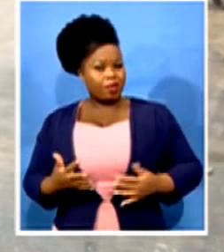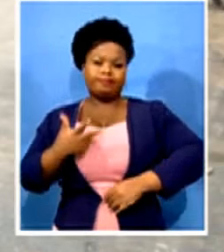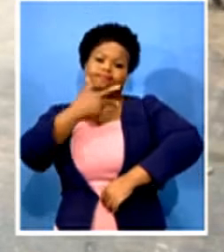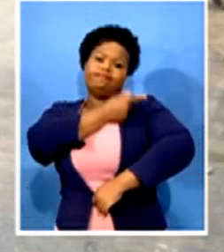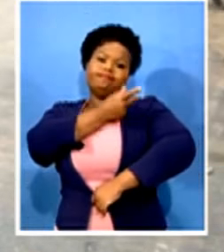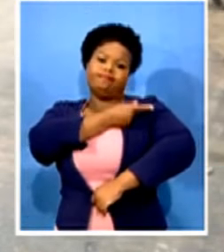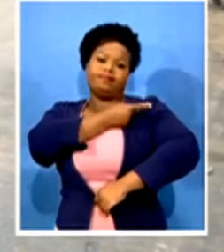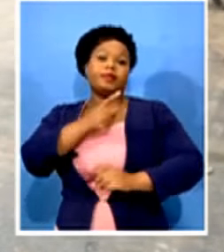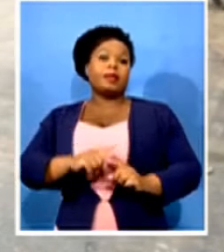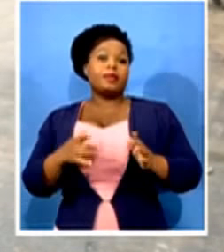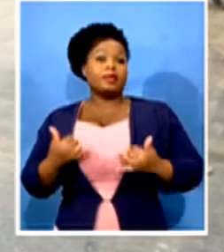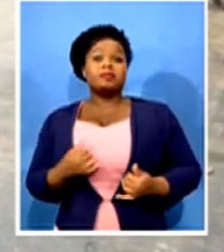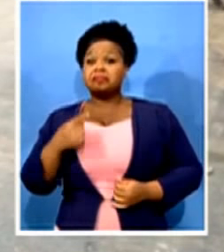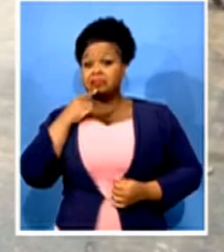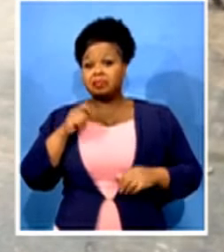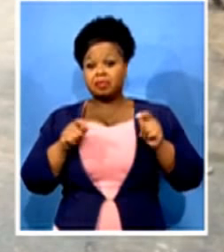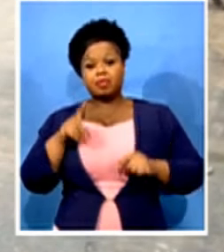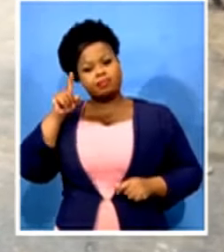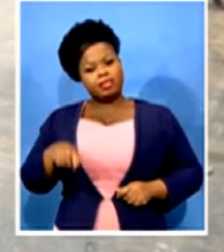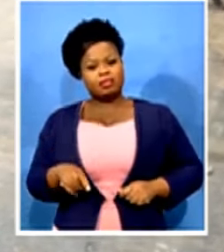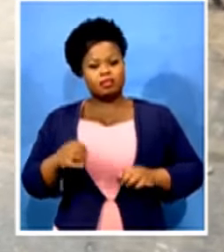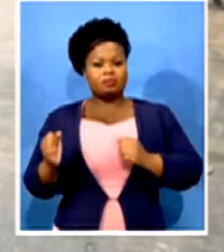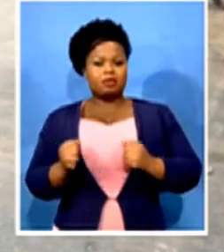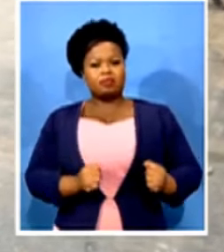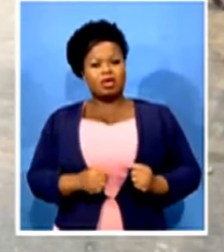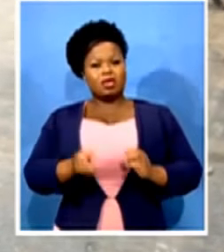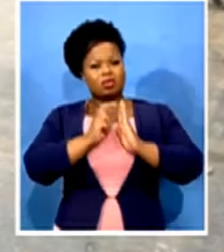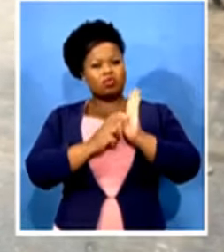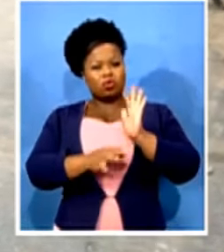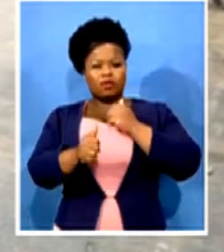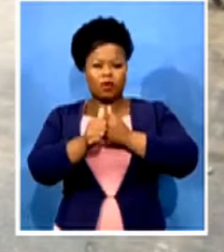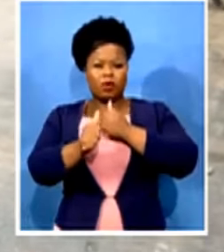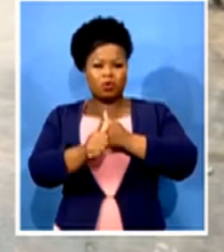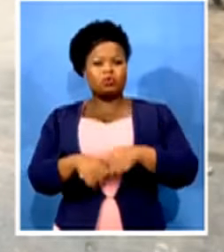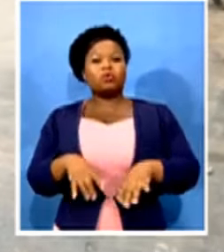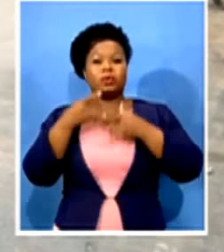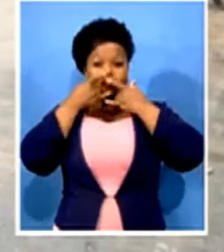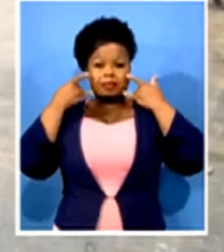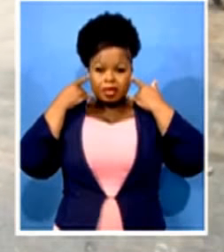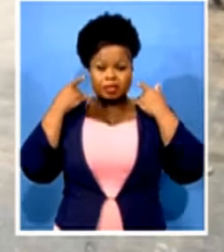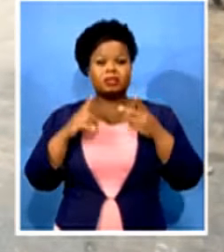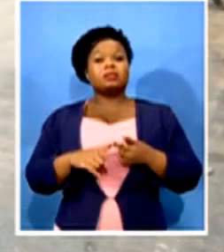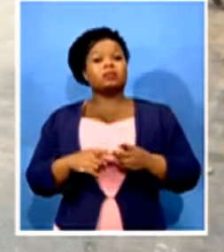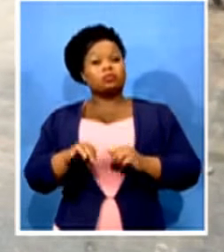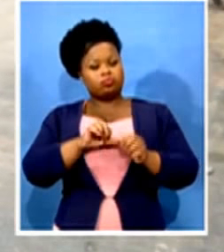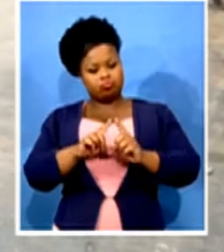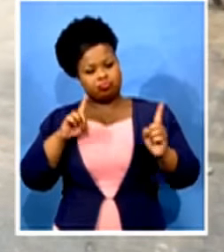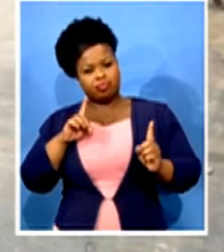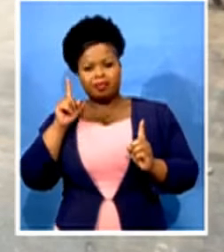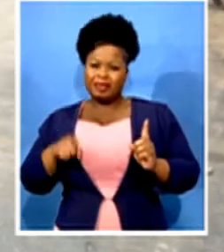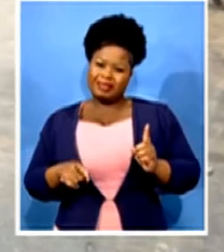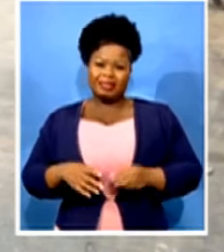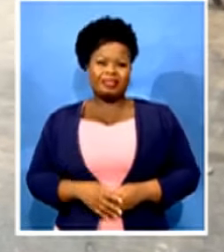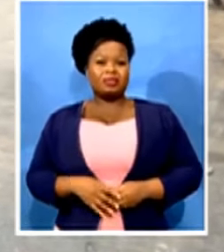must maintain all necessary precautions, such as putting on a mask or maintaining social distancing until they're all vaccinated.